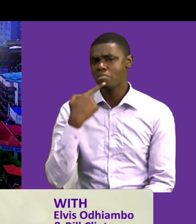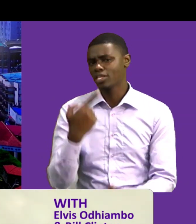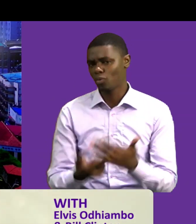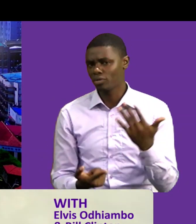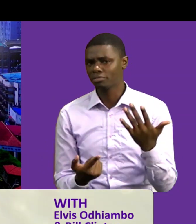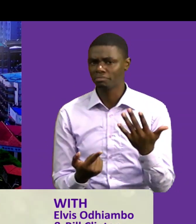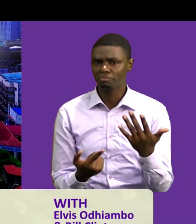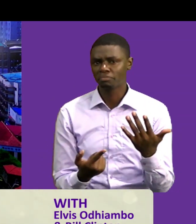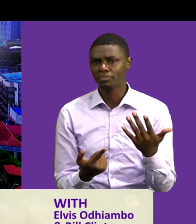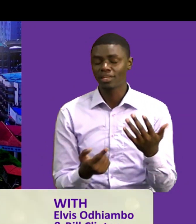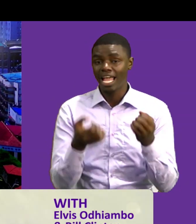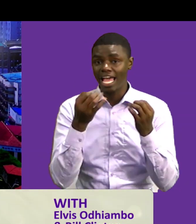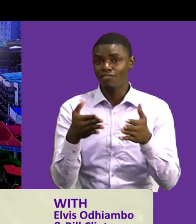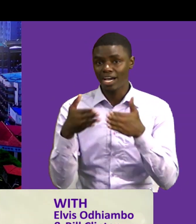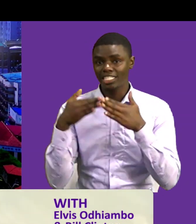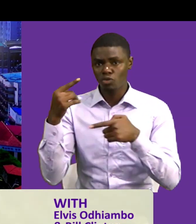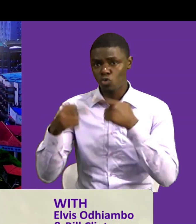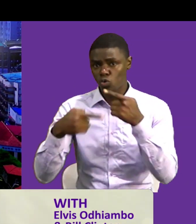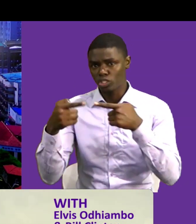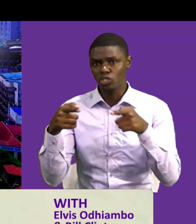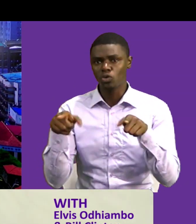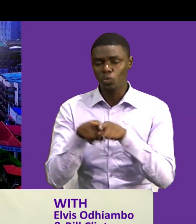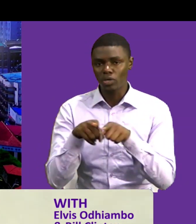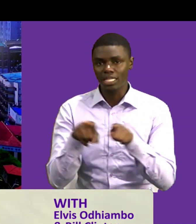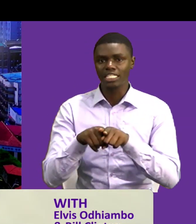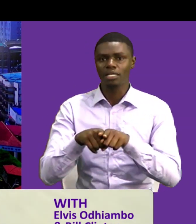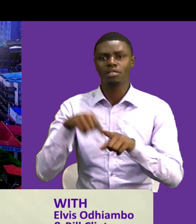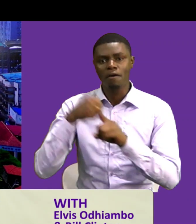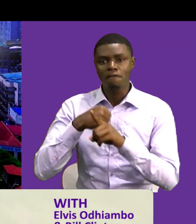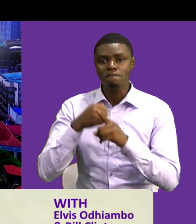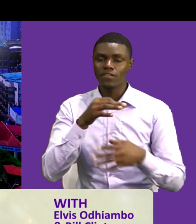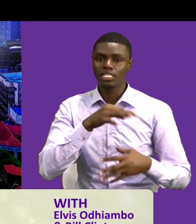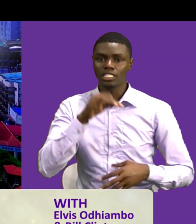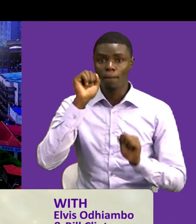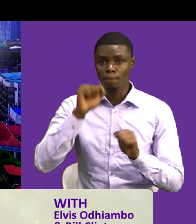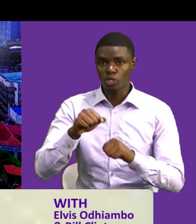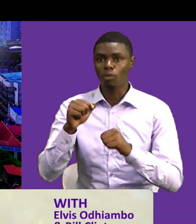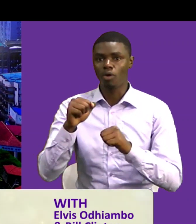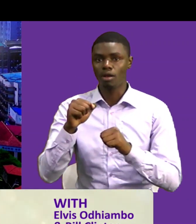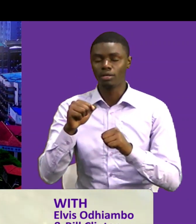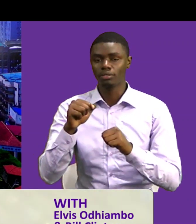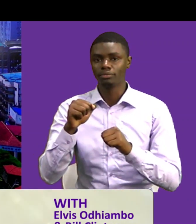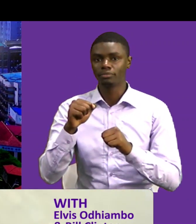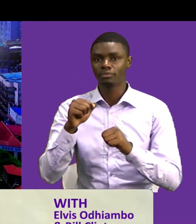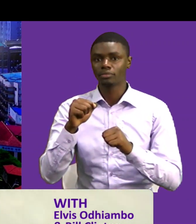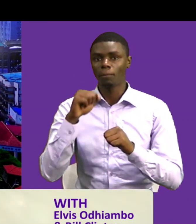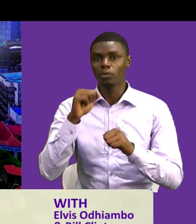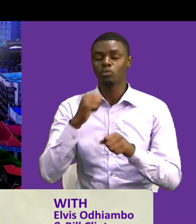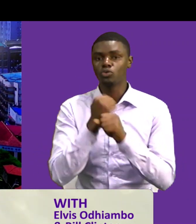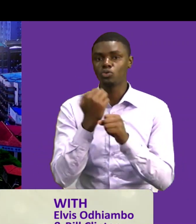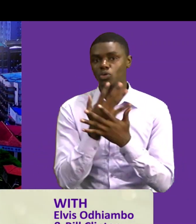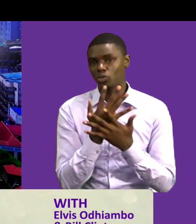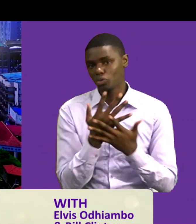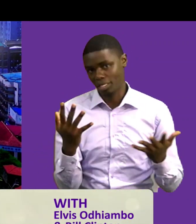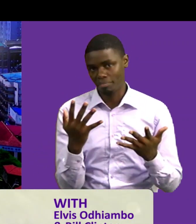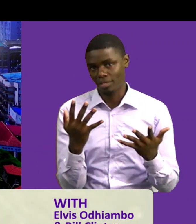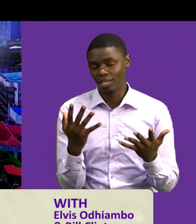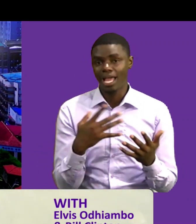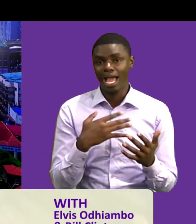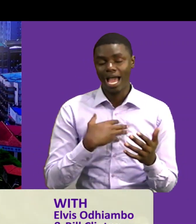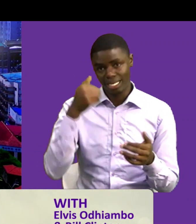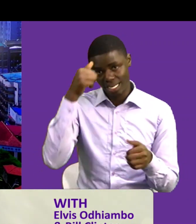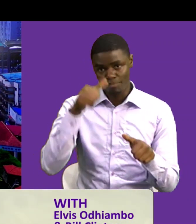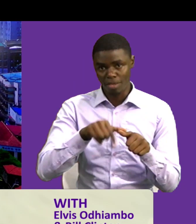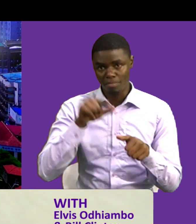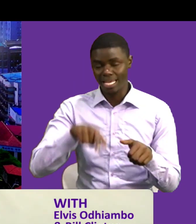say if Arsenal continue with the fighting spirit, they can at least do something. And remember,